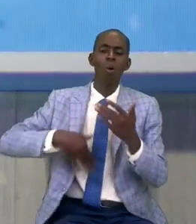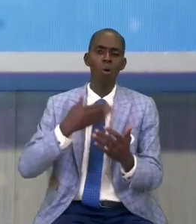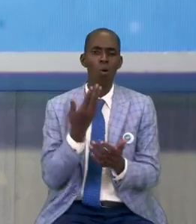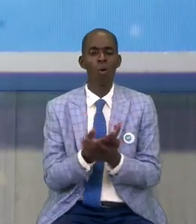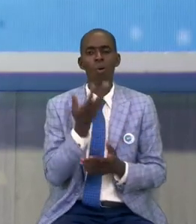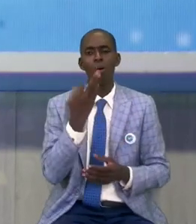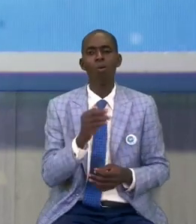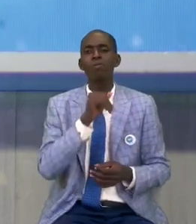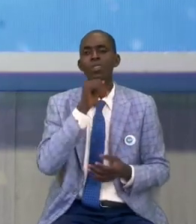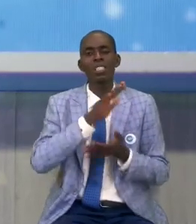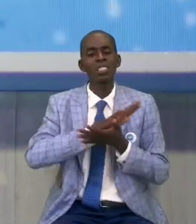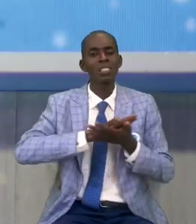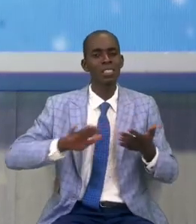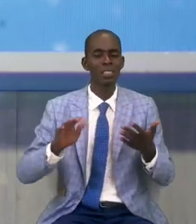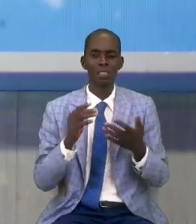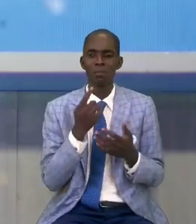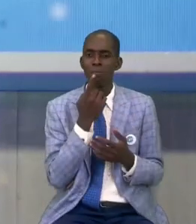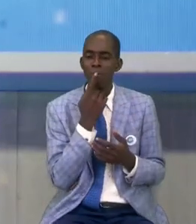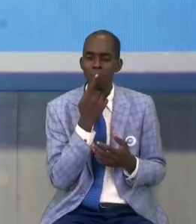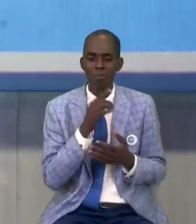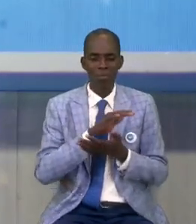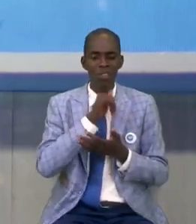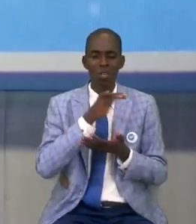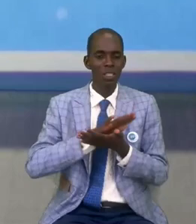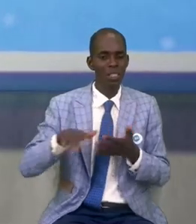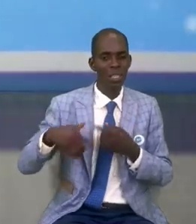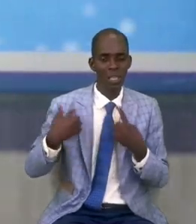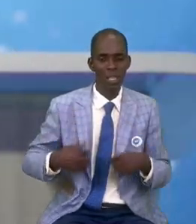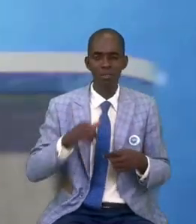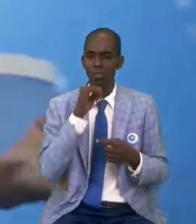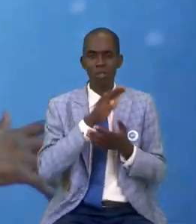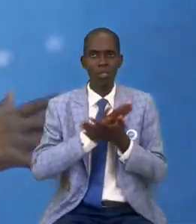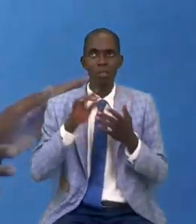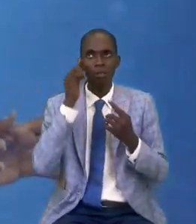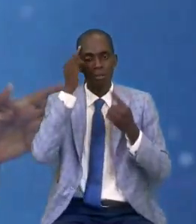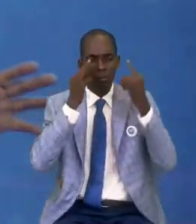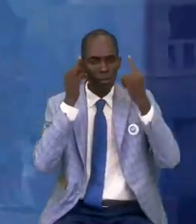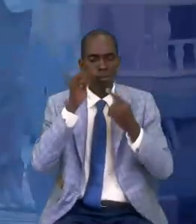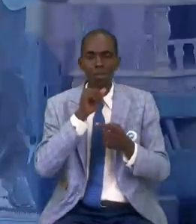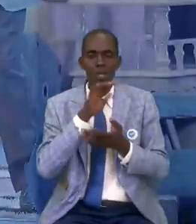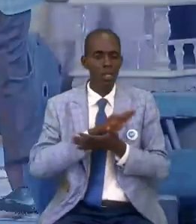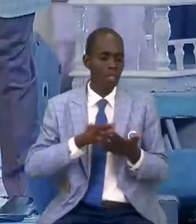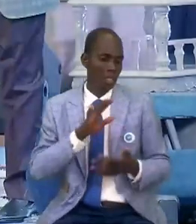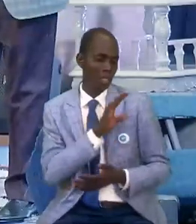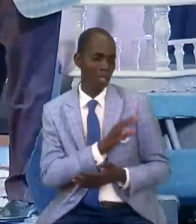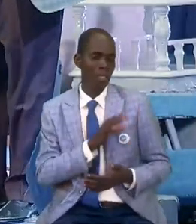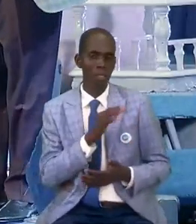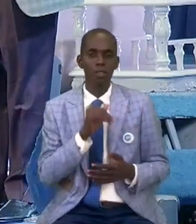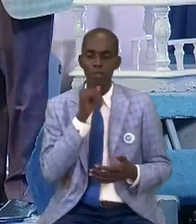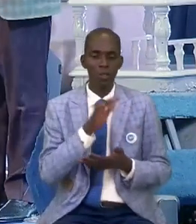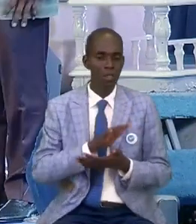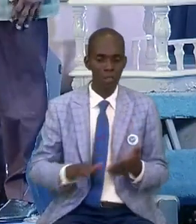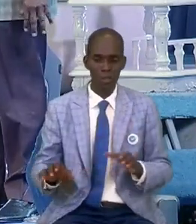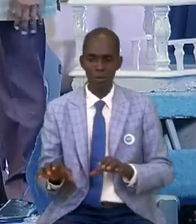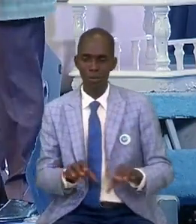unclean action, unclean character, unclean habit, unclean life. All of us were in the same